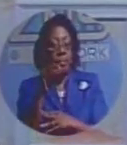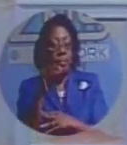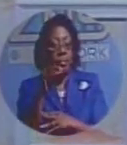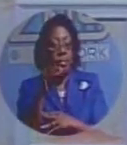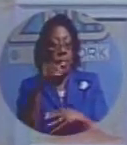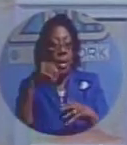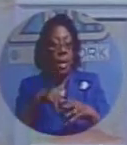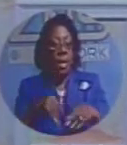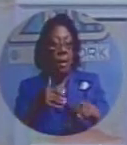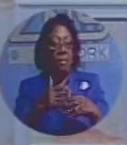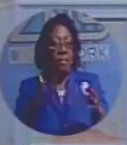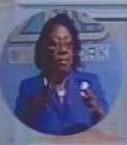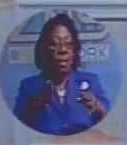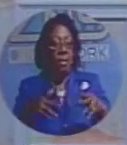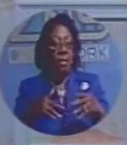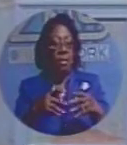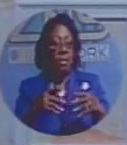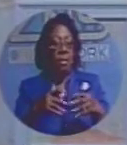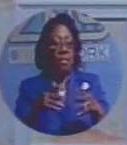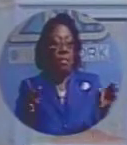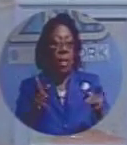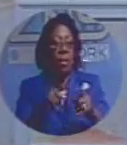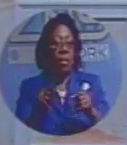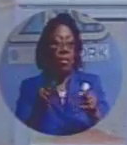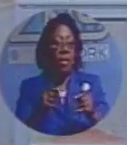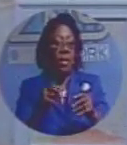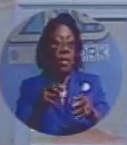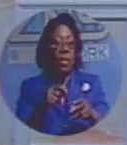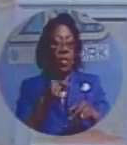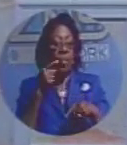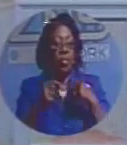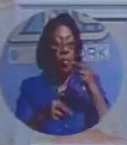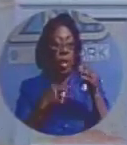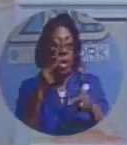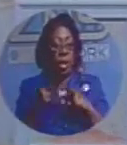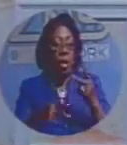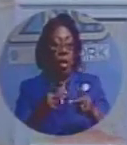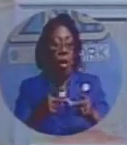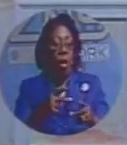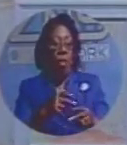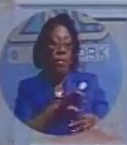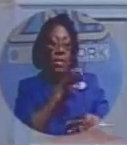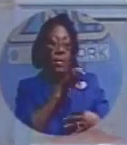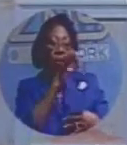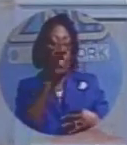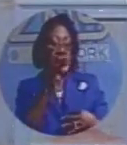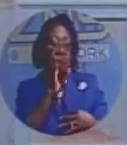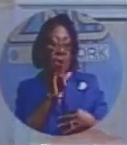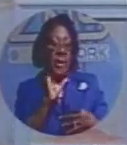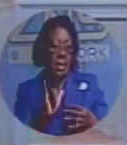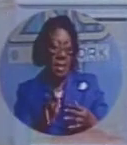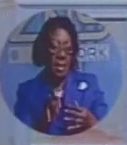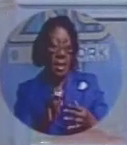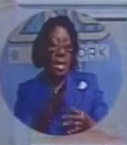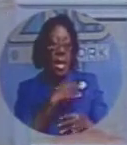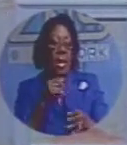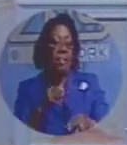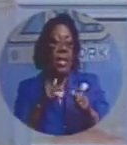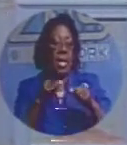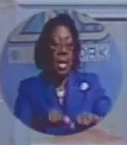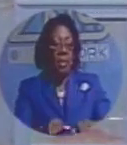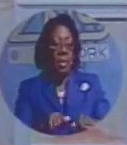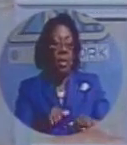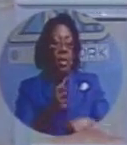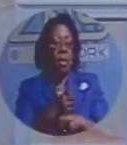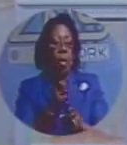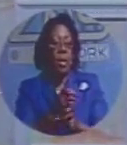in full flight of his oratory, of his spirituality, and being able to cause them